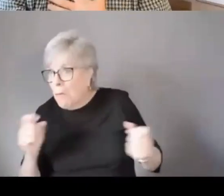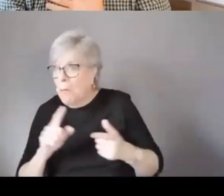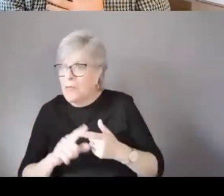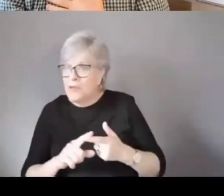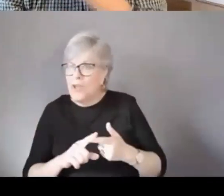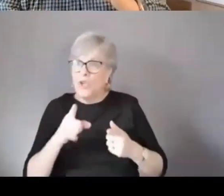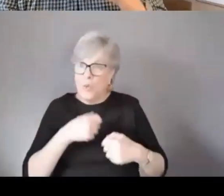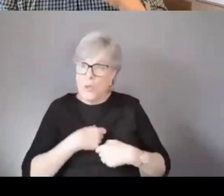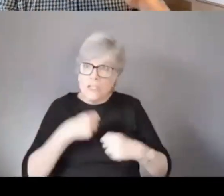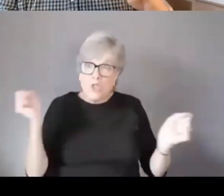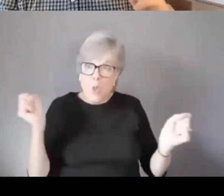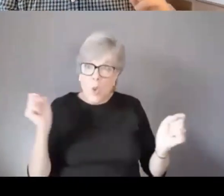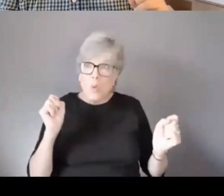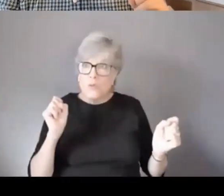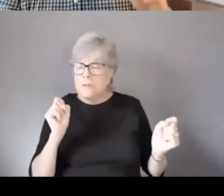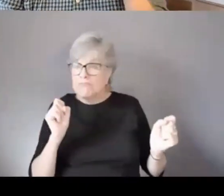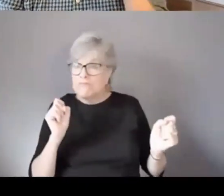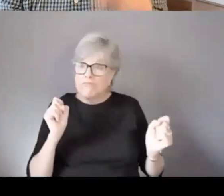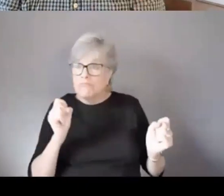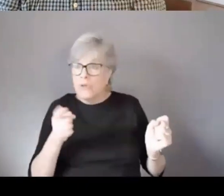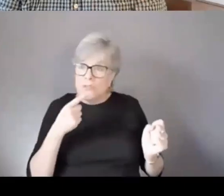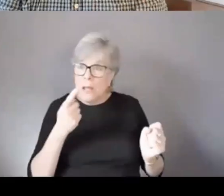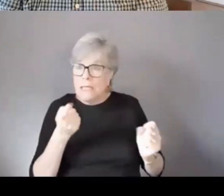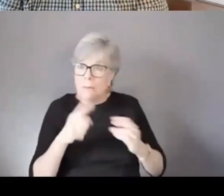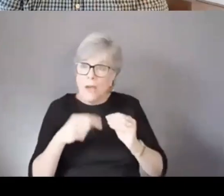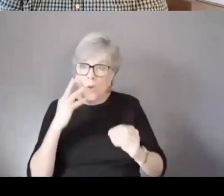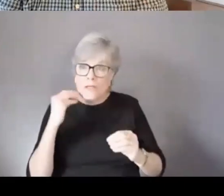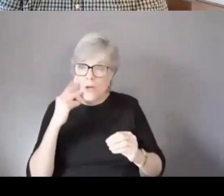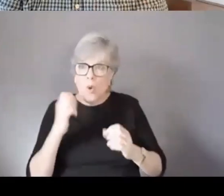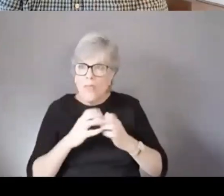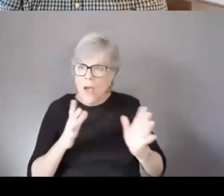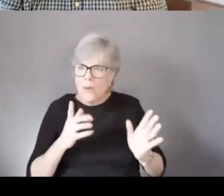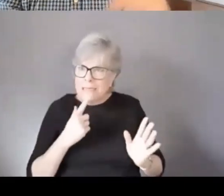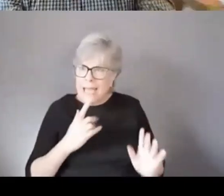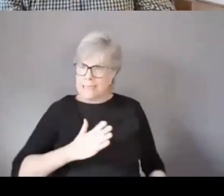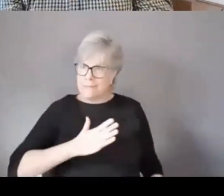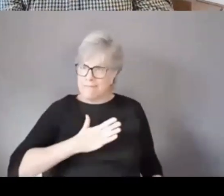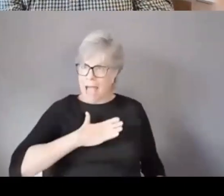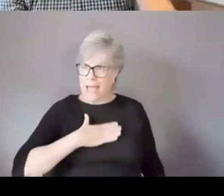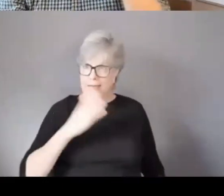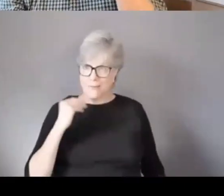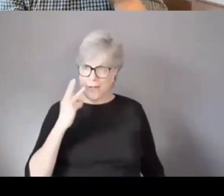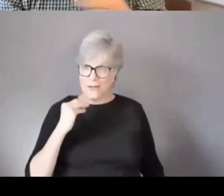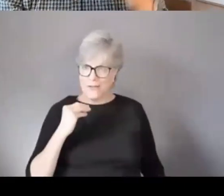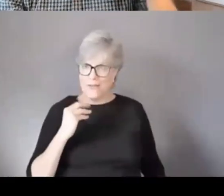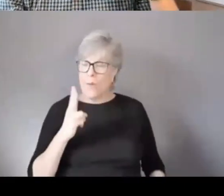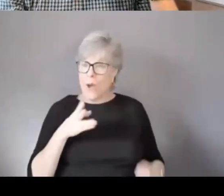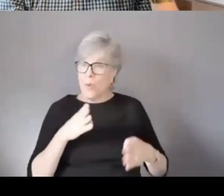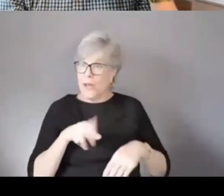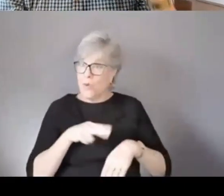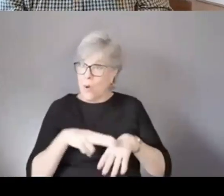participants, you can tell them a little bit about your experience without saying it's yours, right? So one way to normalize this is to